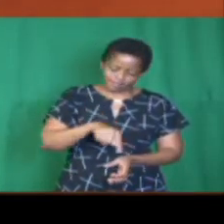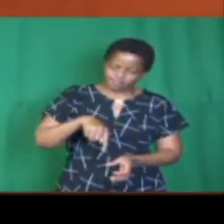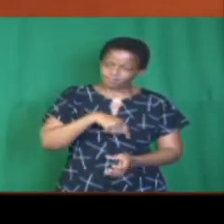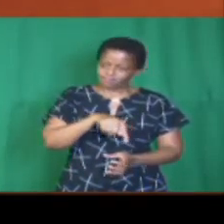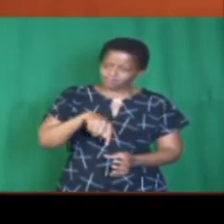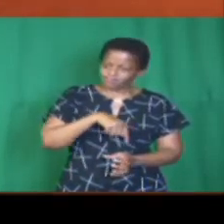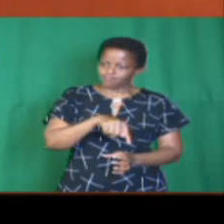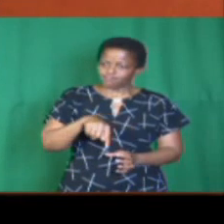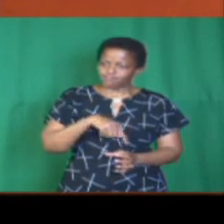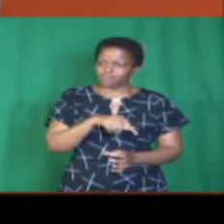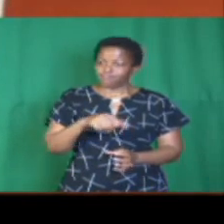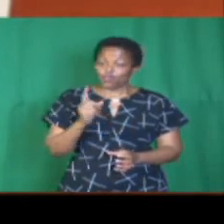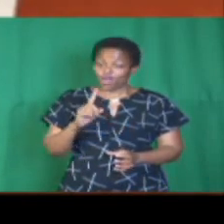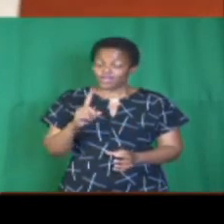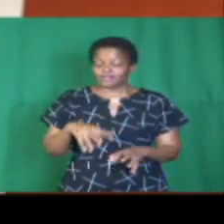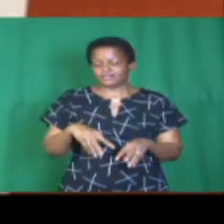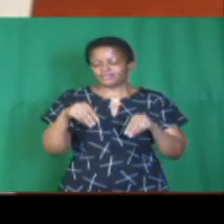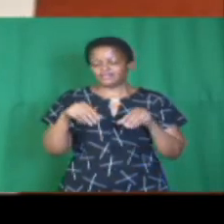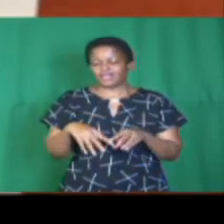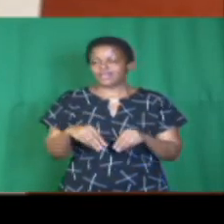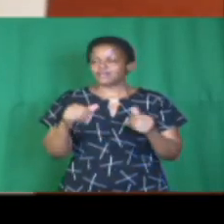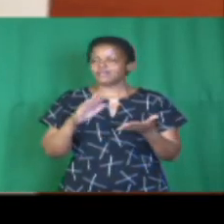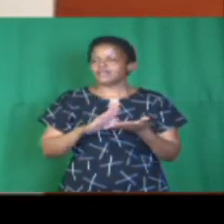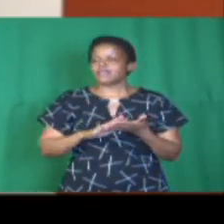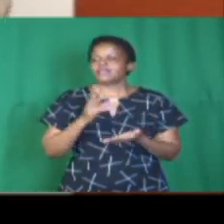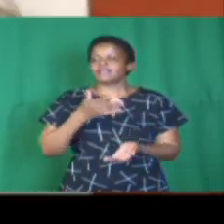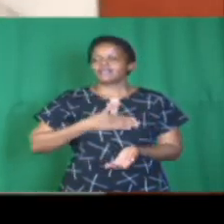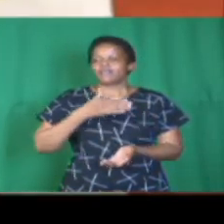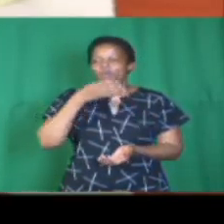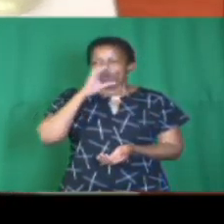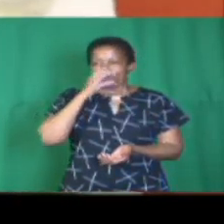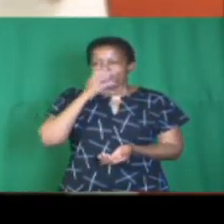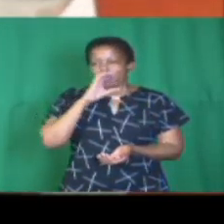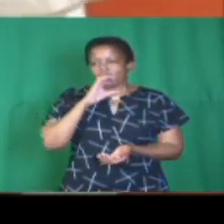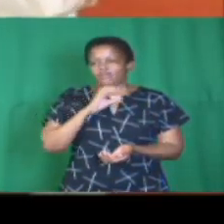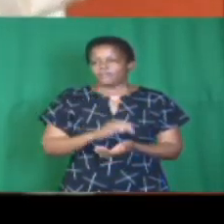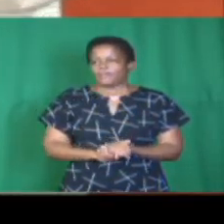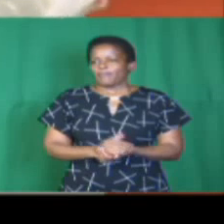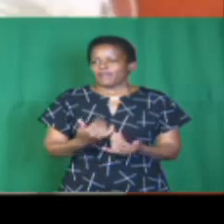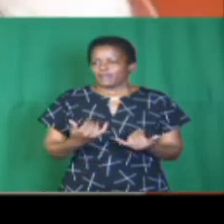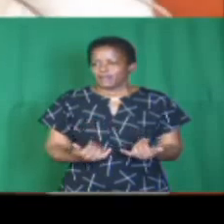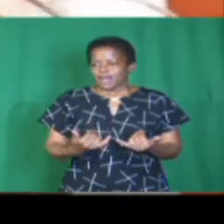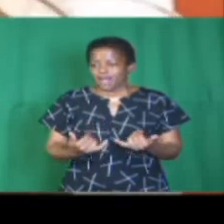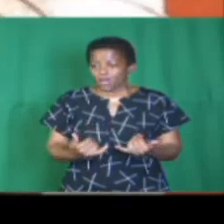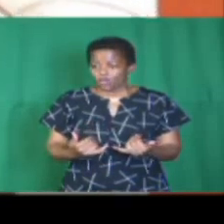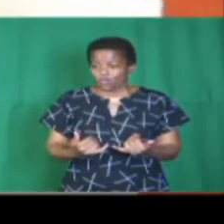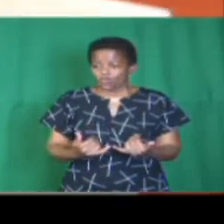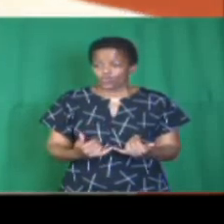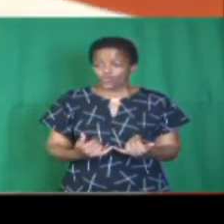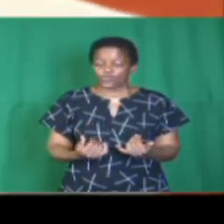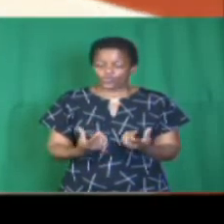water. The mixture of sand and water, which is in that beaker. Now we are carrying